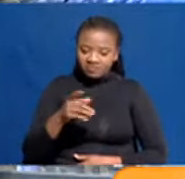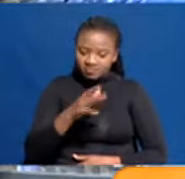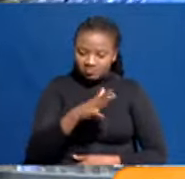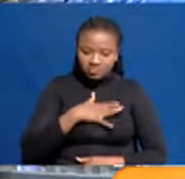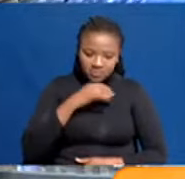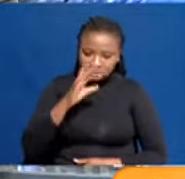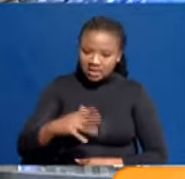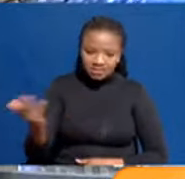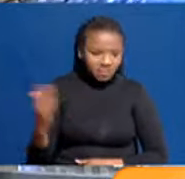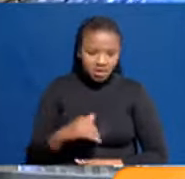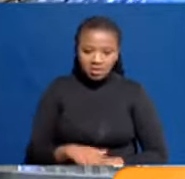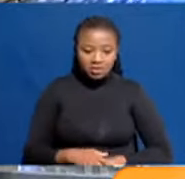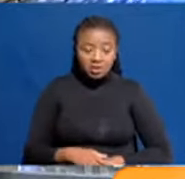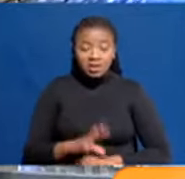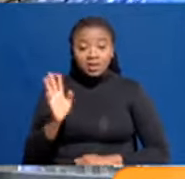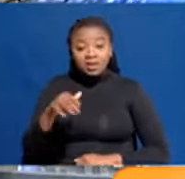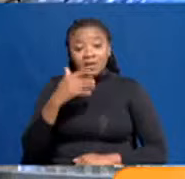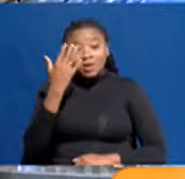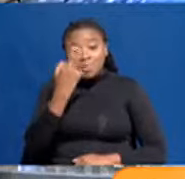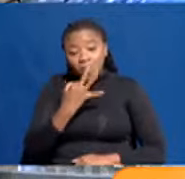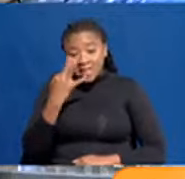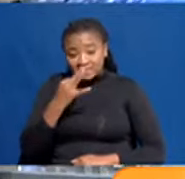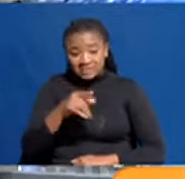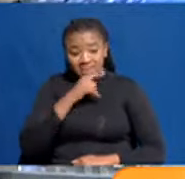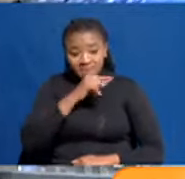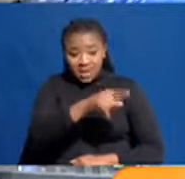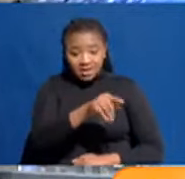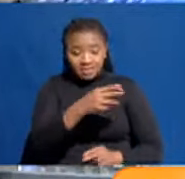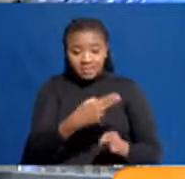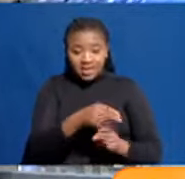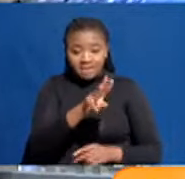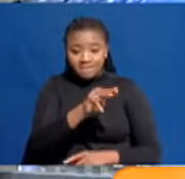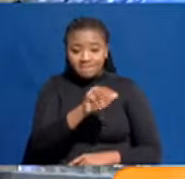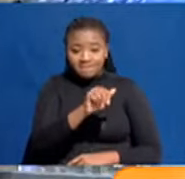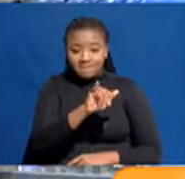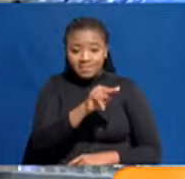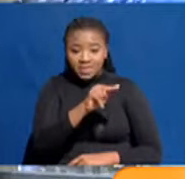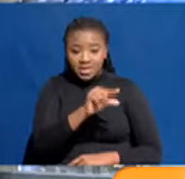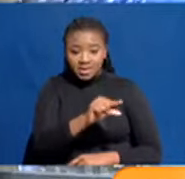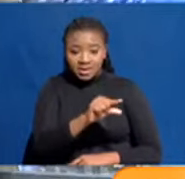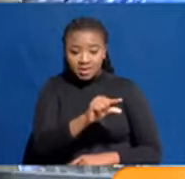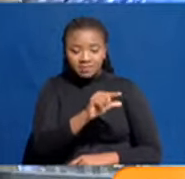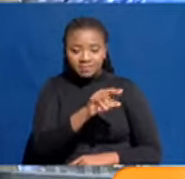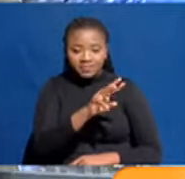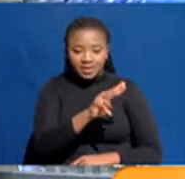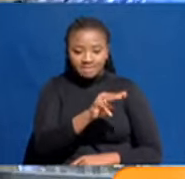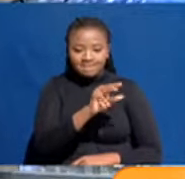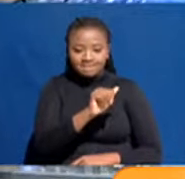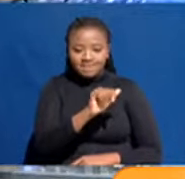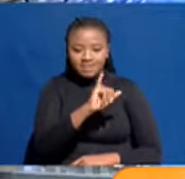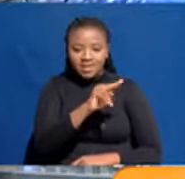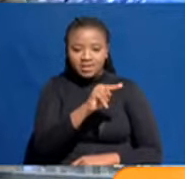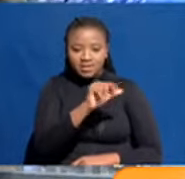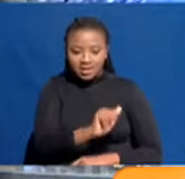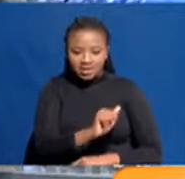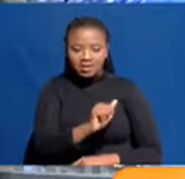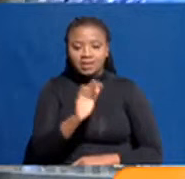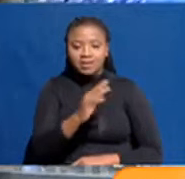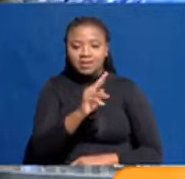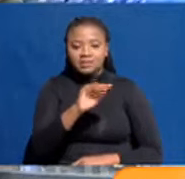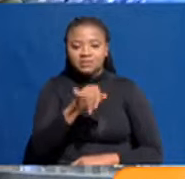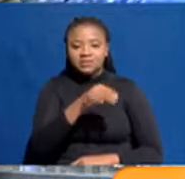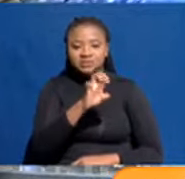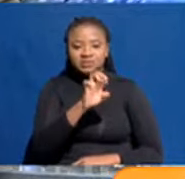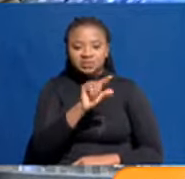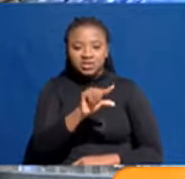officers on Wednesday night, but is yet to be produced in court. At the same time, Vihiga Senator Godfrey Osotsi says he is